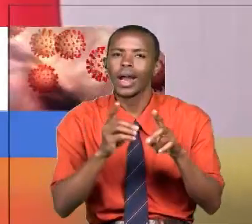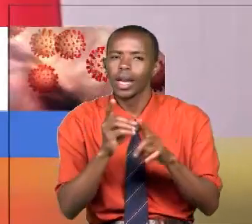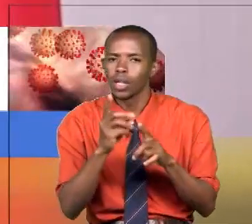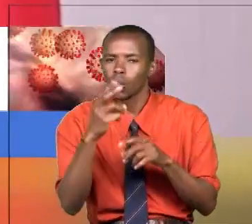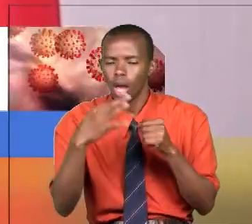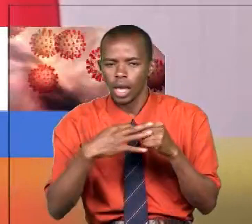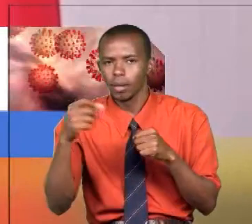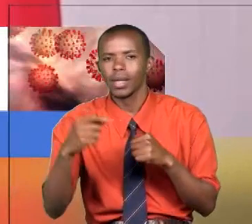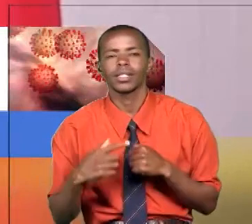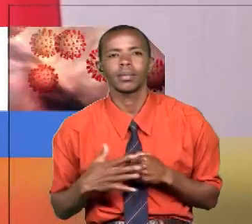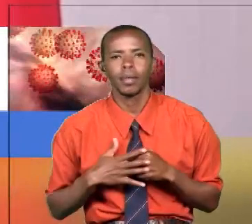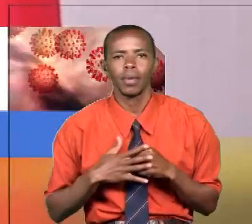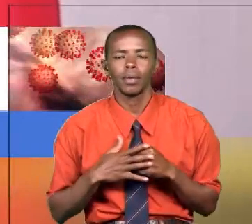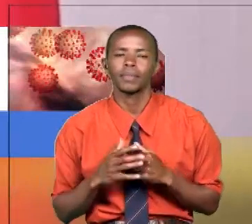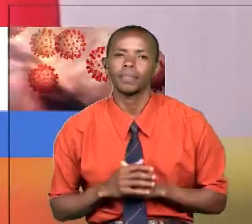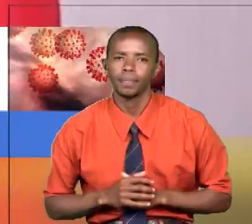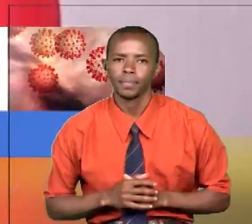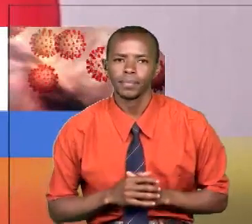September.